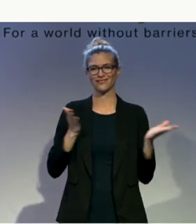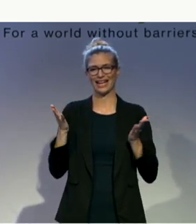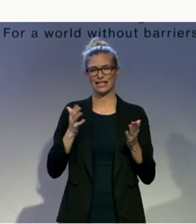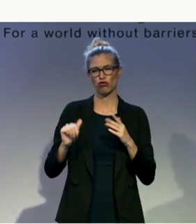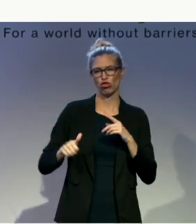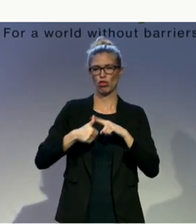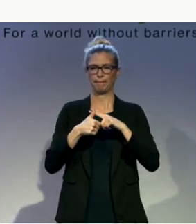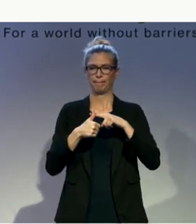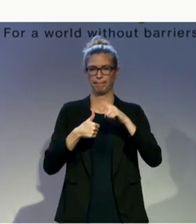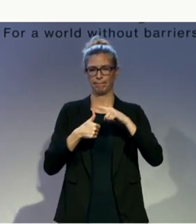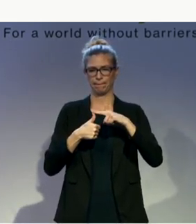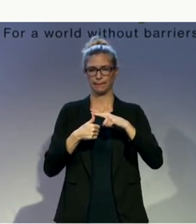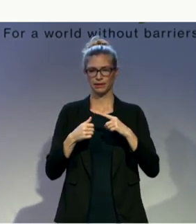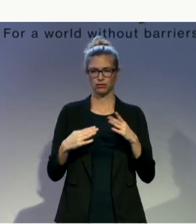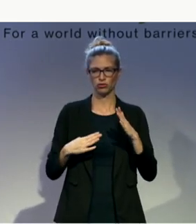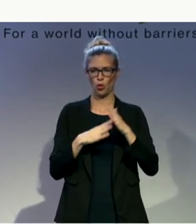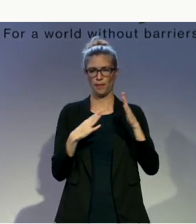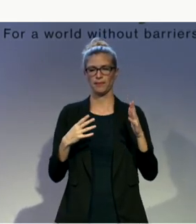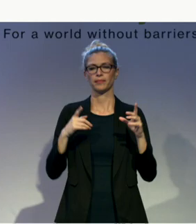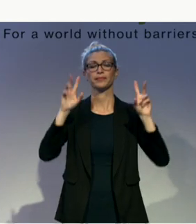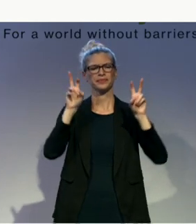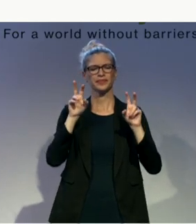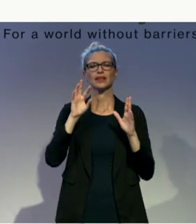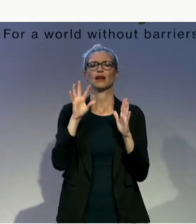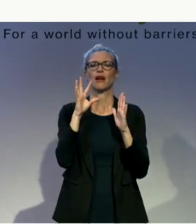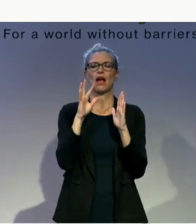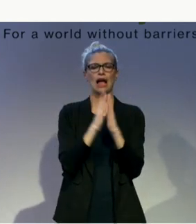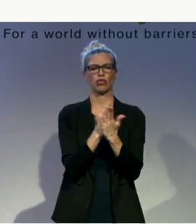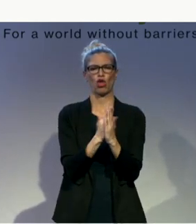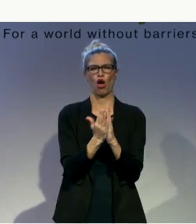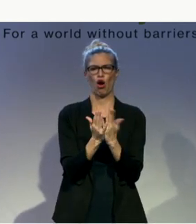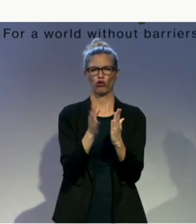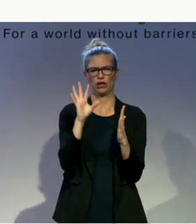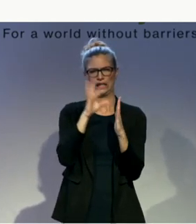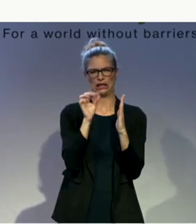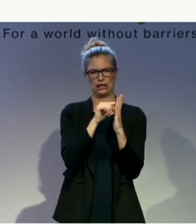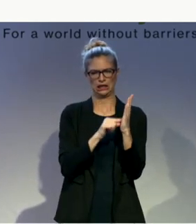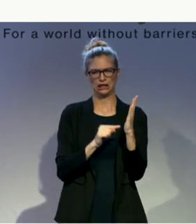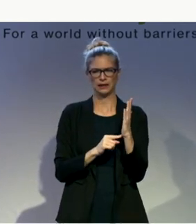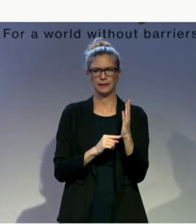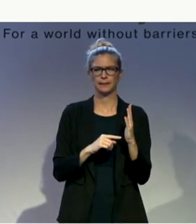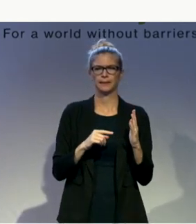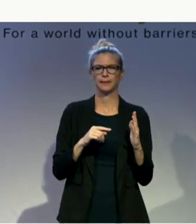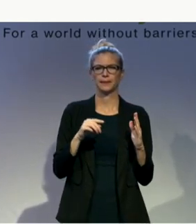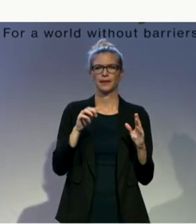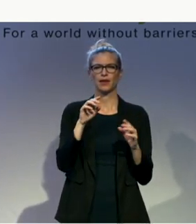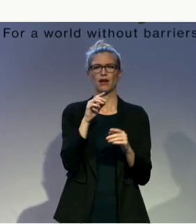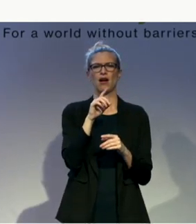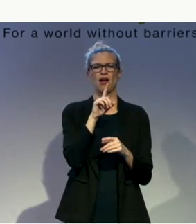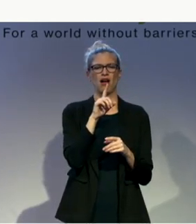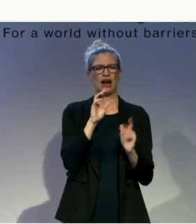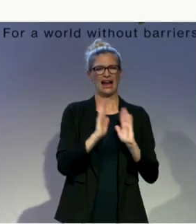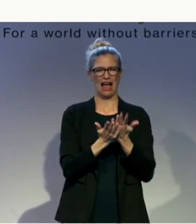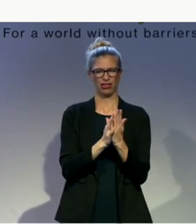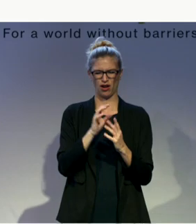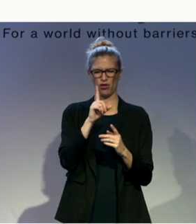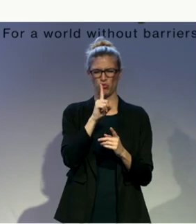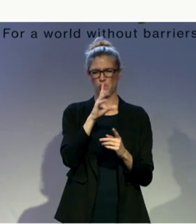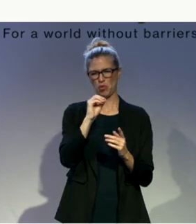catalog, which has about 100 criteria about what makes